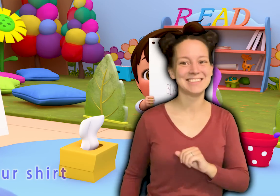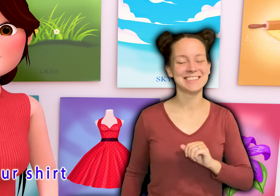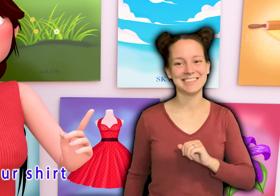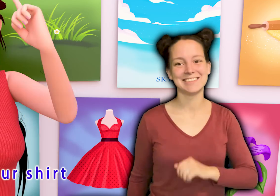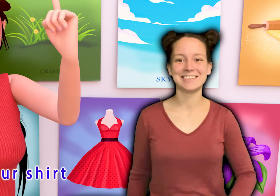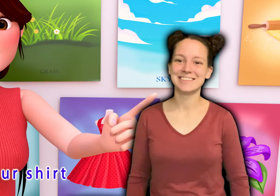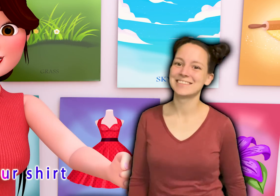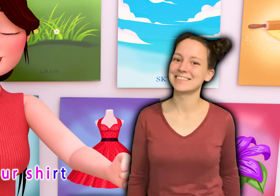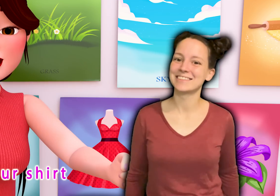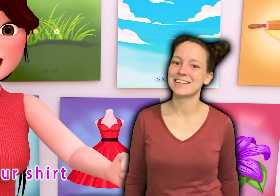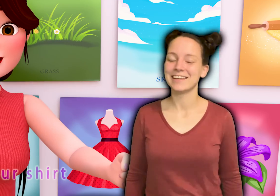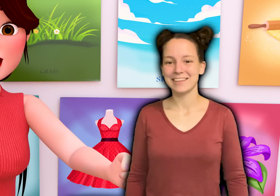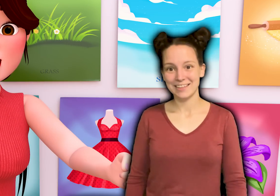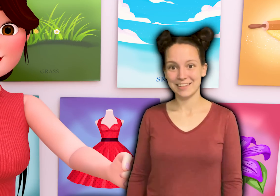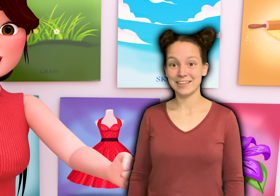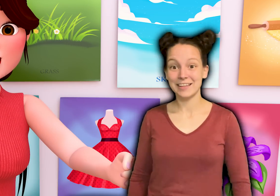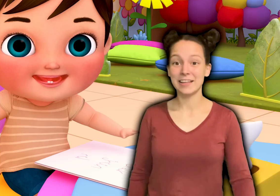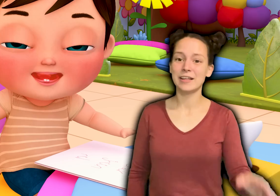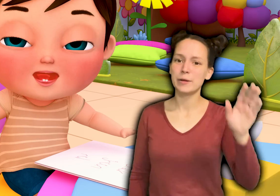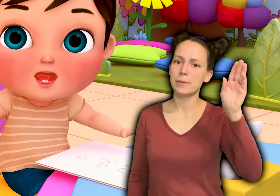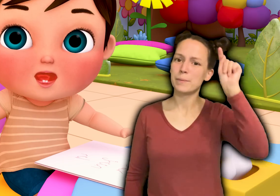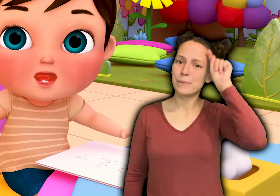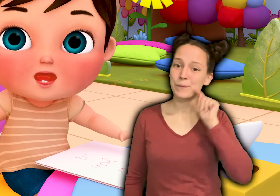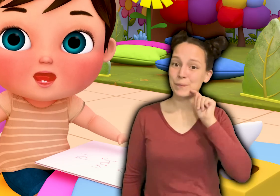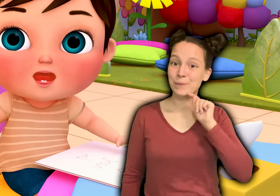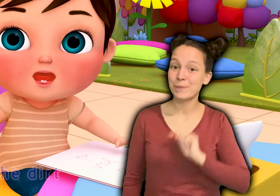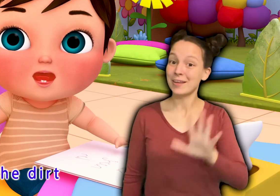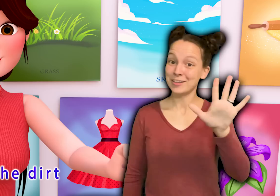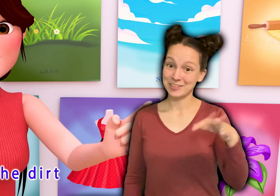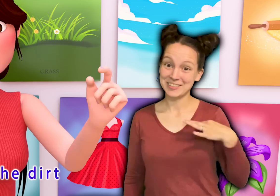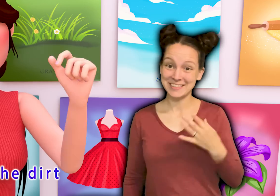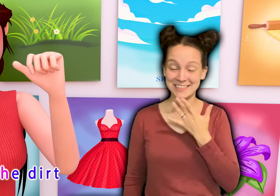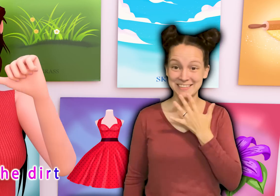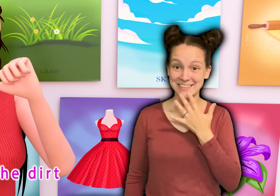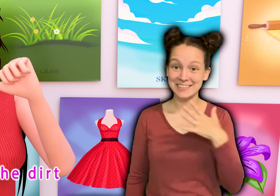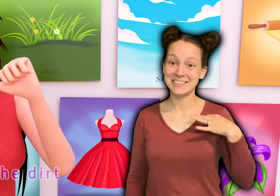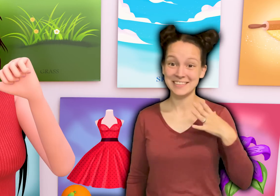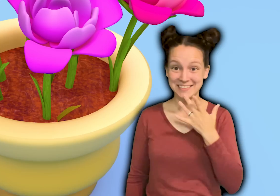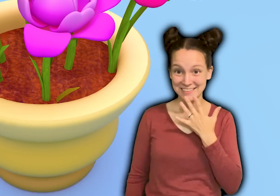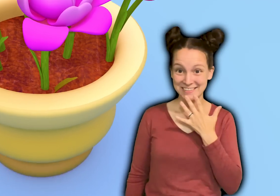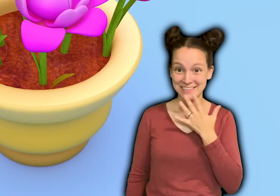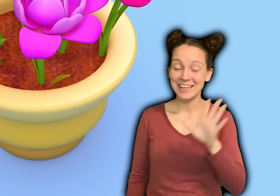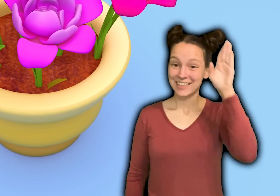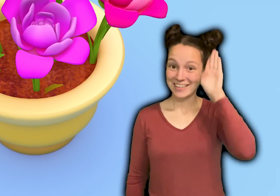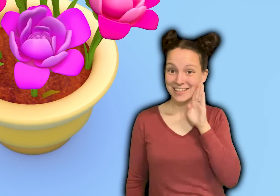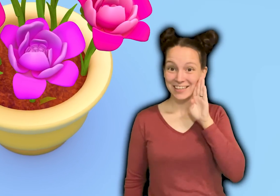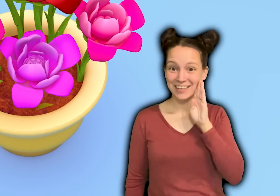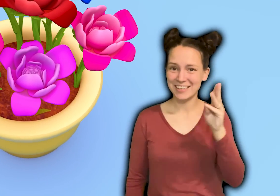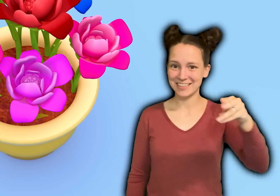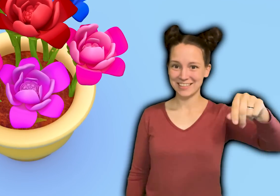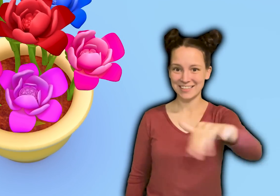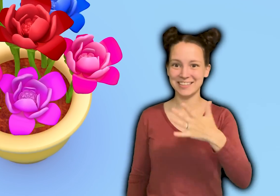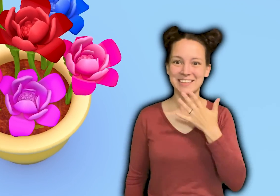hair fig is the color of your shirt of your shirt brown is the color of the dirt